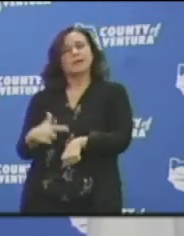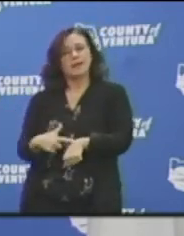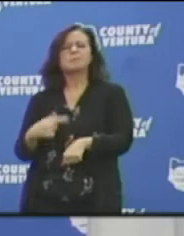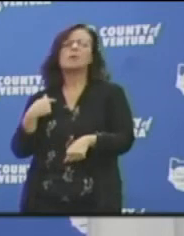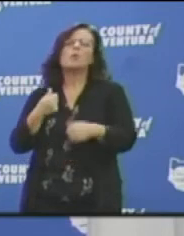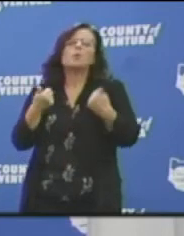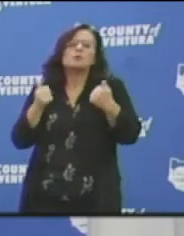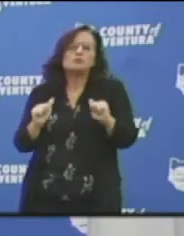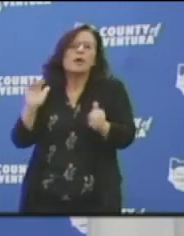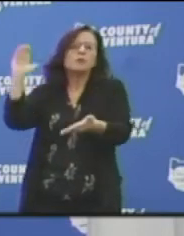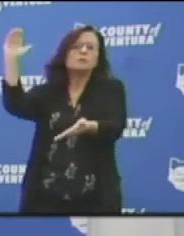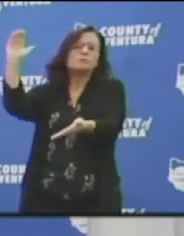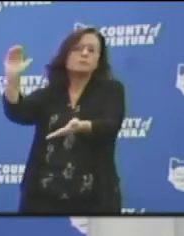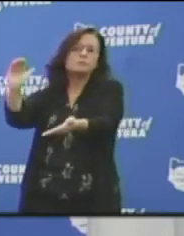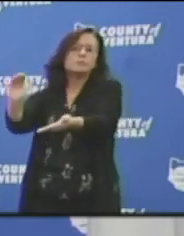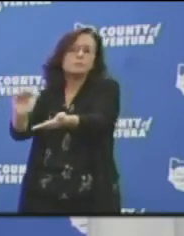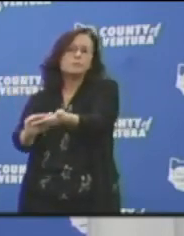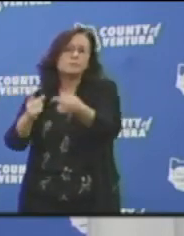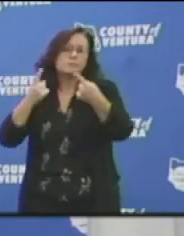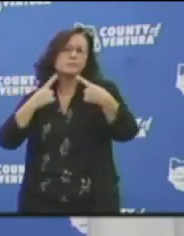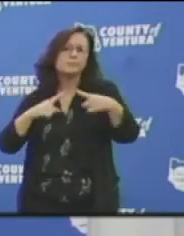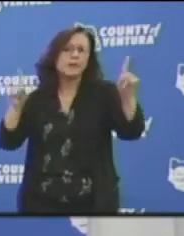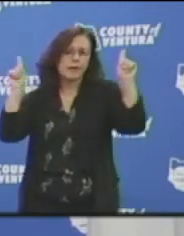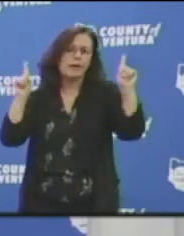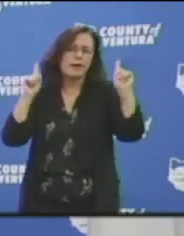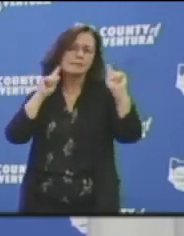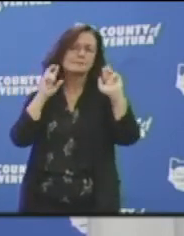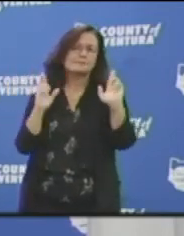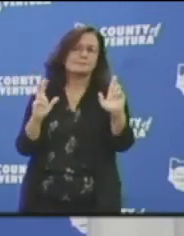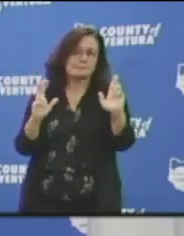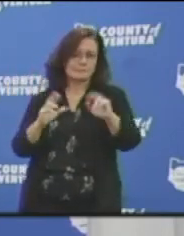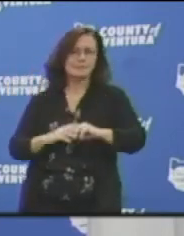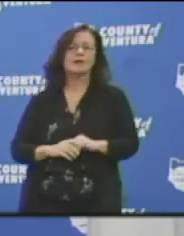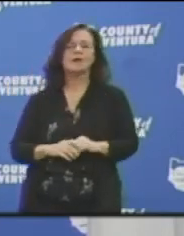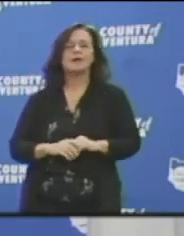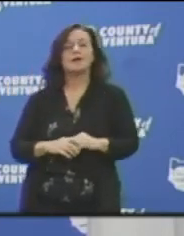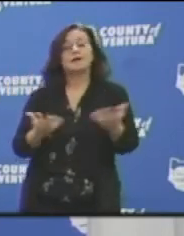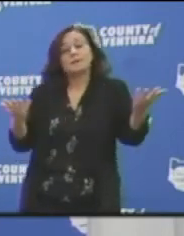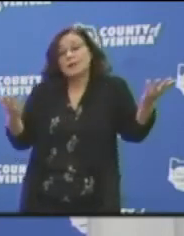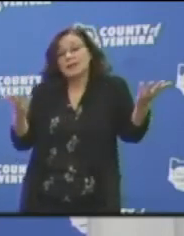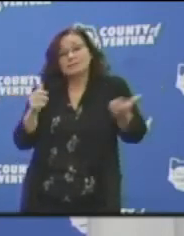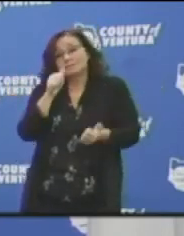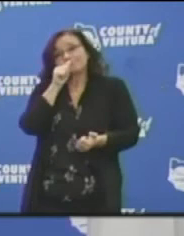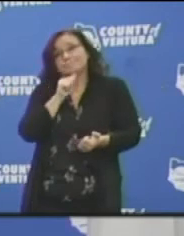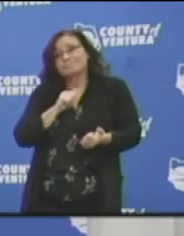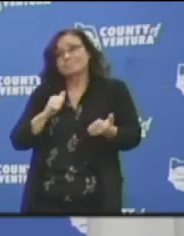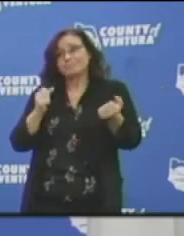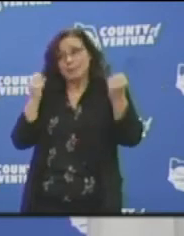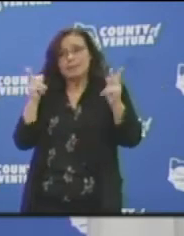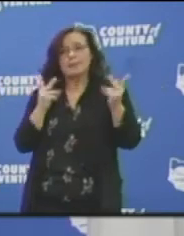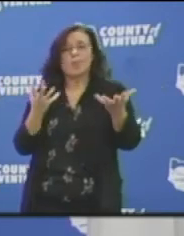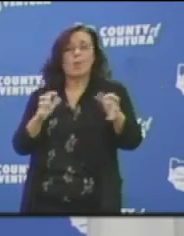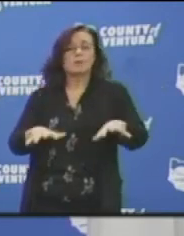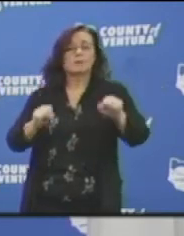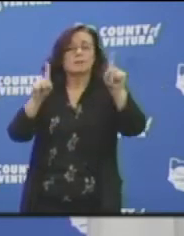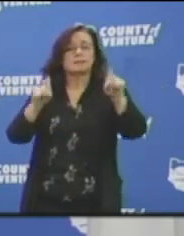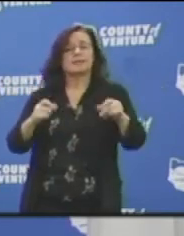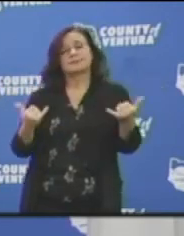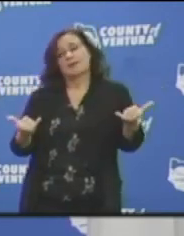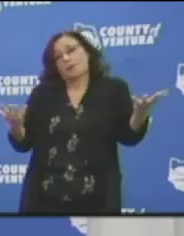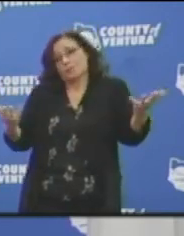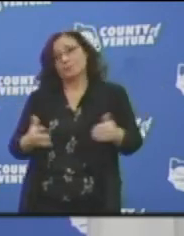that as best we can, but we just understand that there is a lot of demand at this point in time.